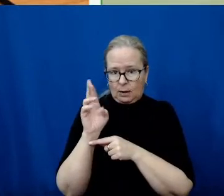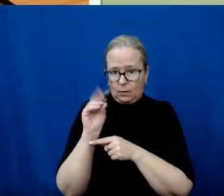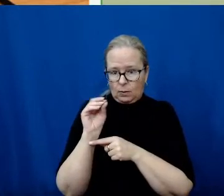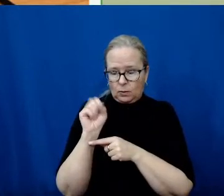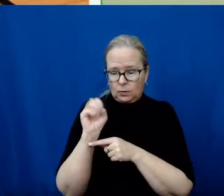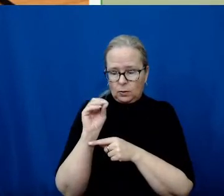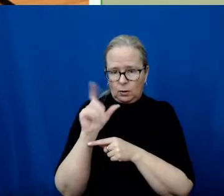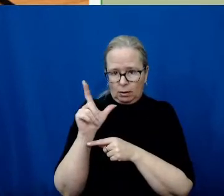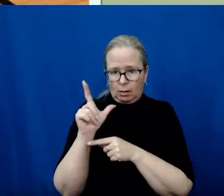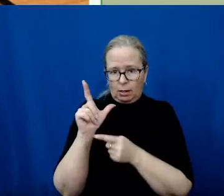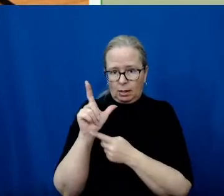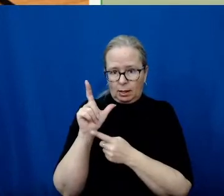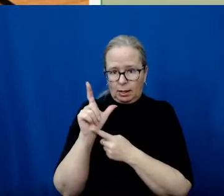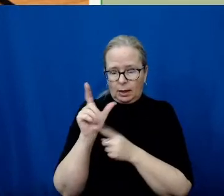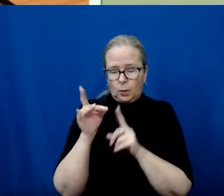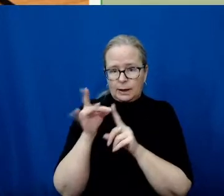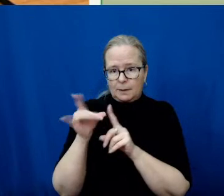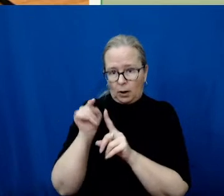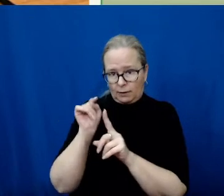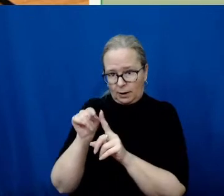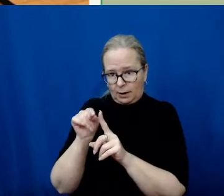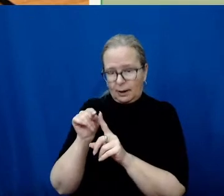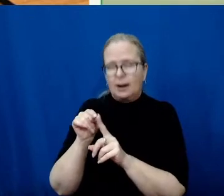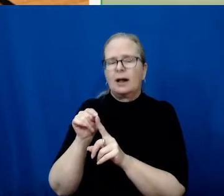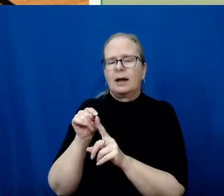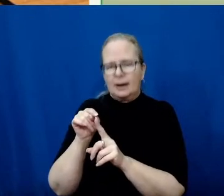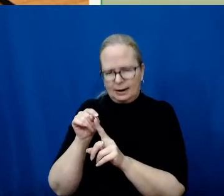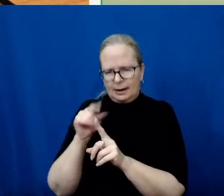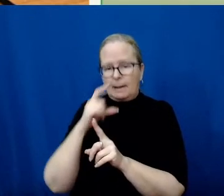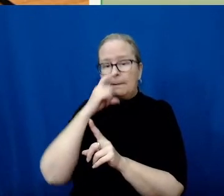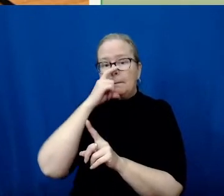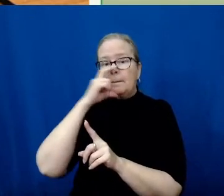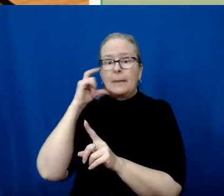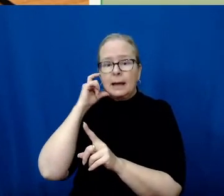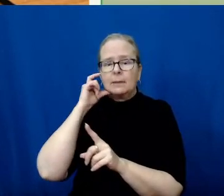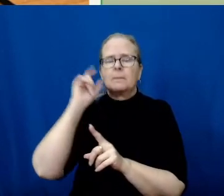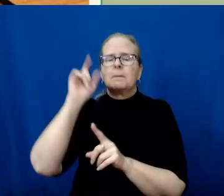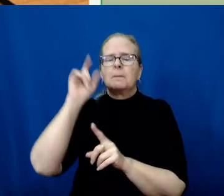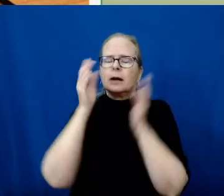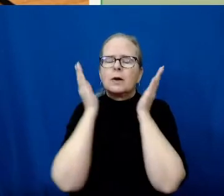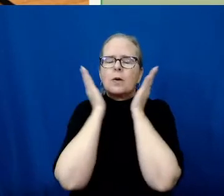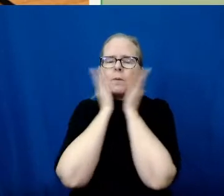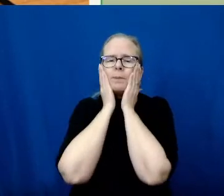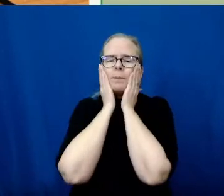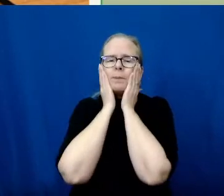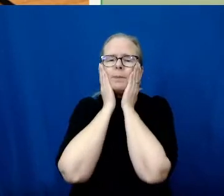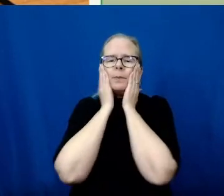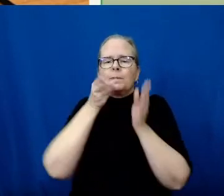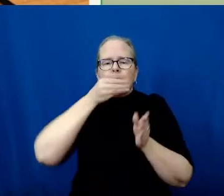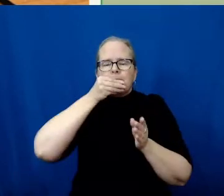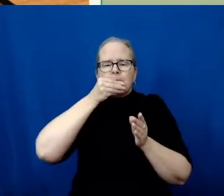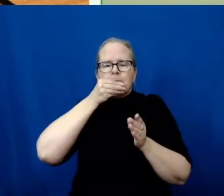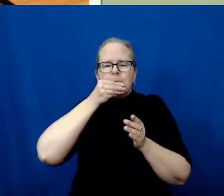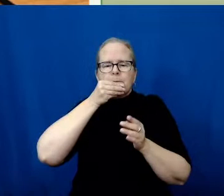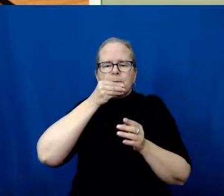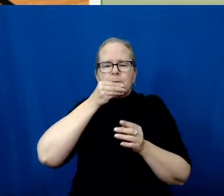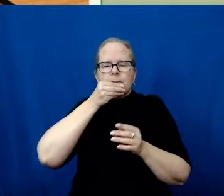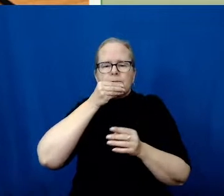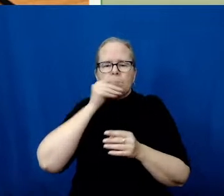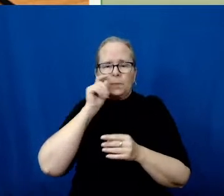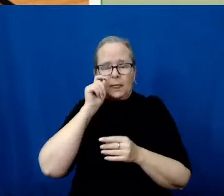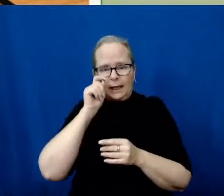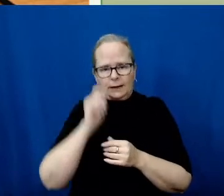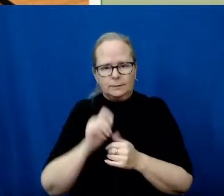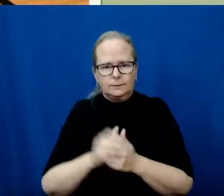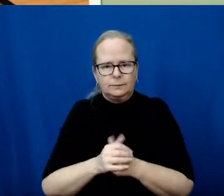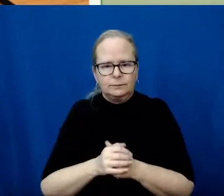just some samples there that I have in my inventory as well. And then if you have extra cash, that you can afford to